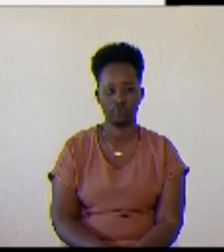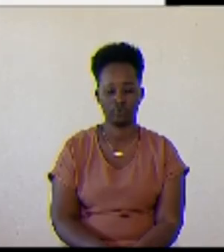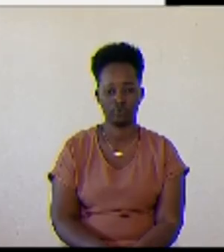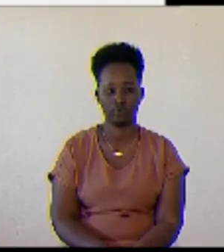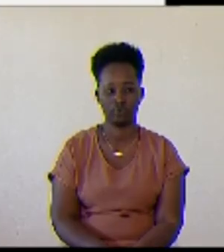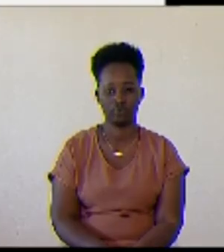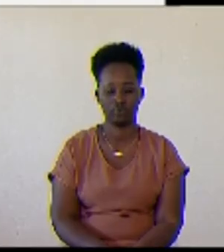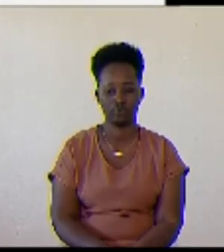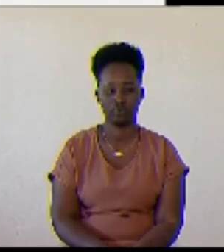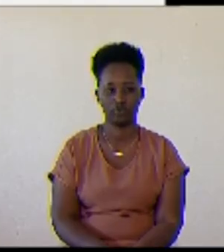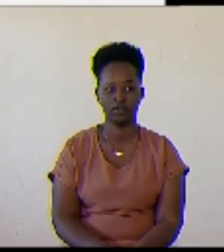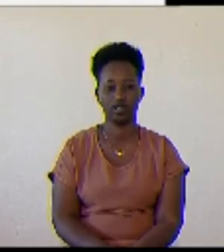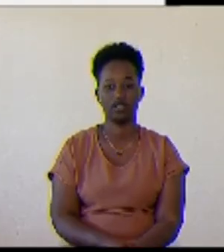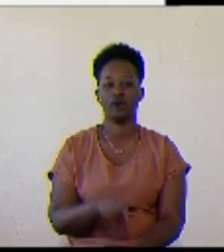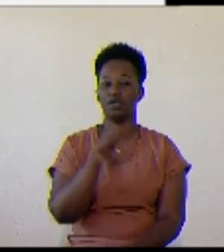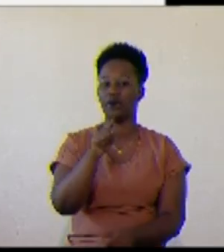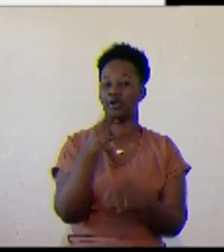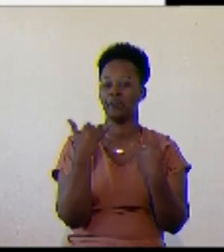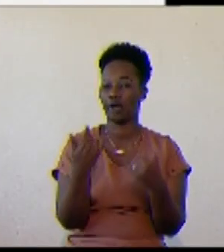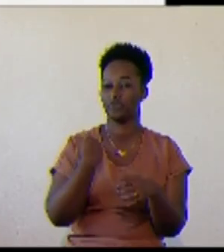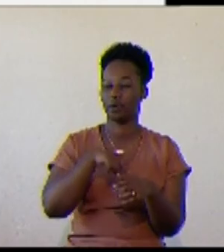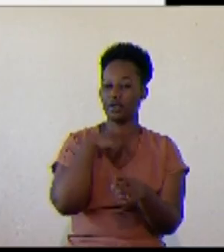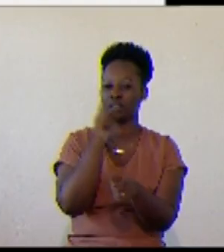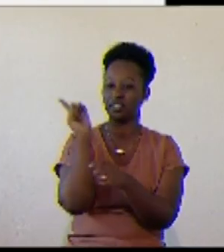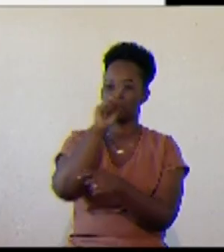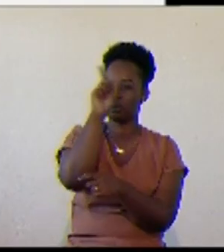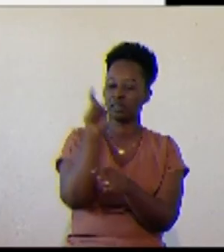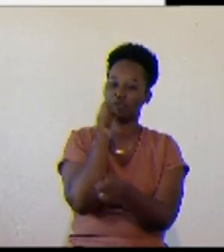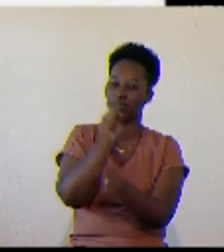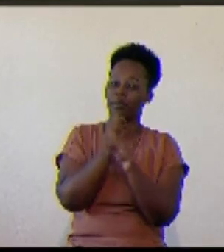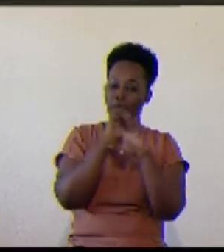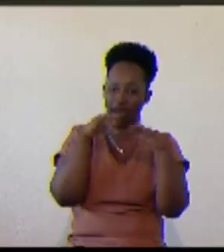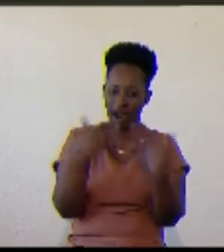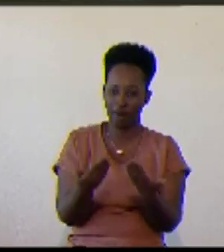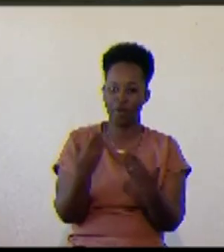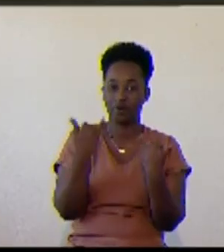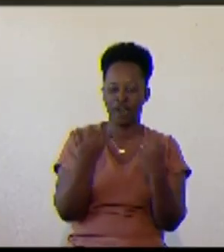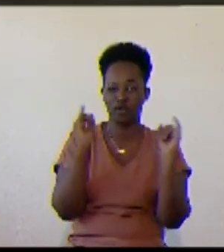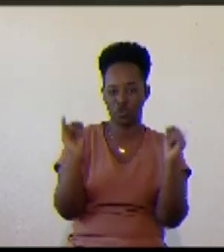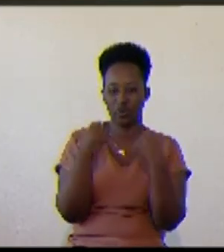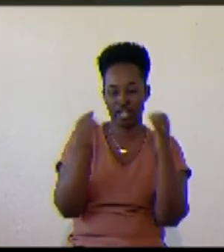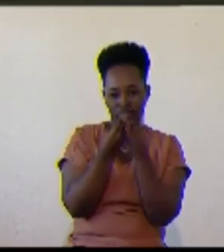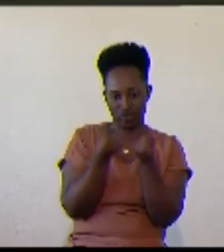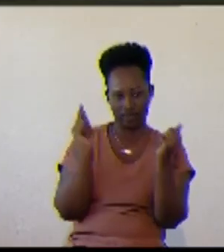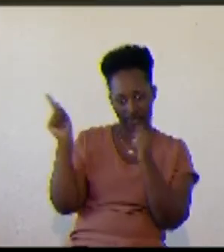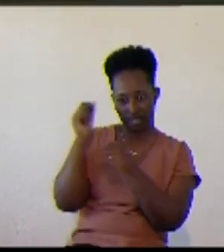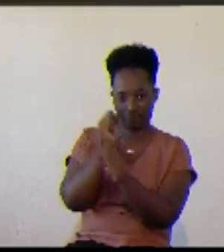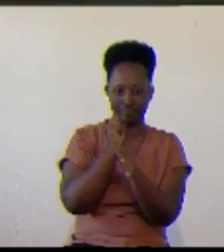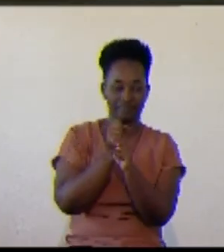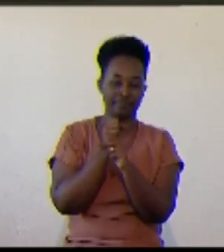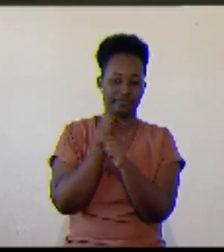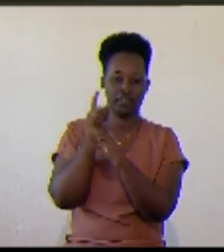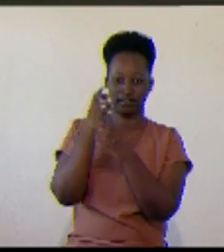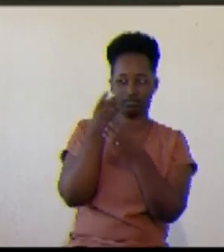100. So how do you go about that now? Our example one, let us try to solve it. Let us try to work out our